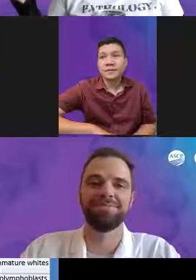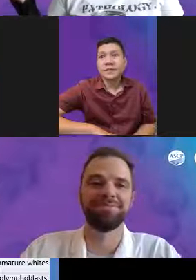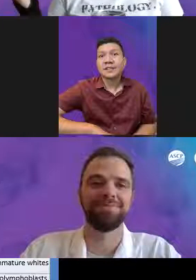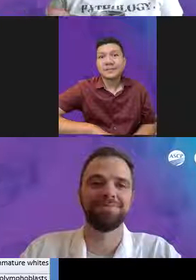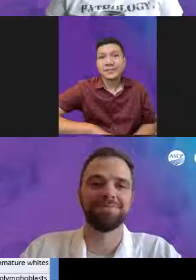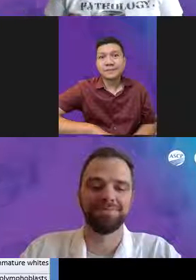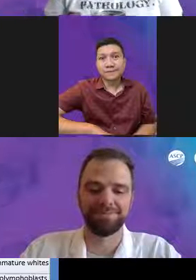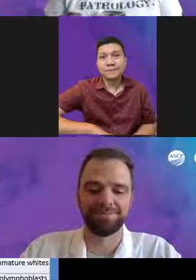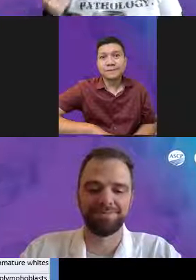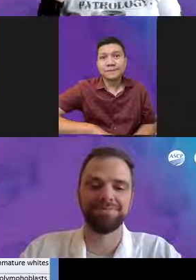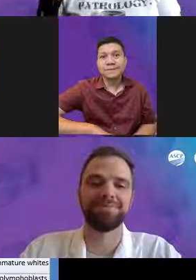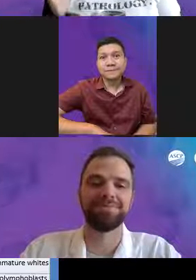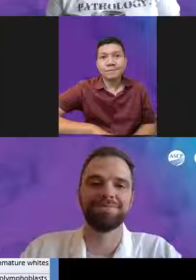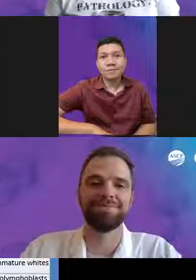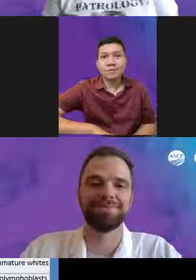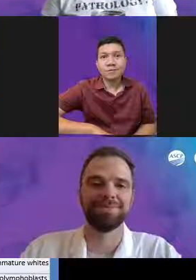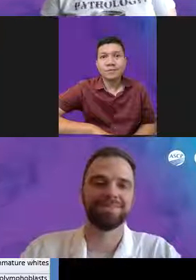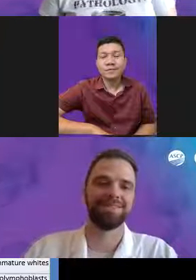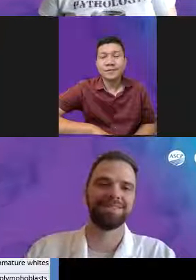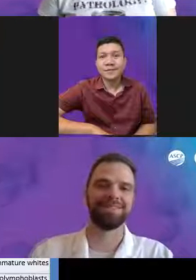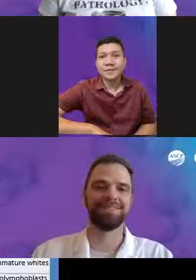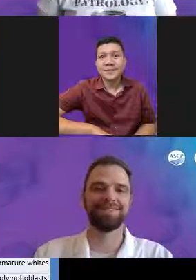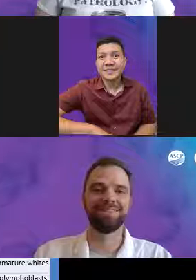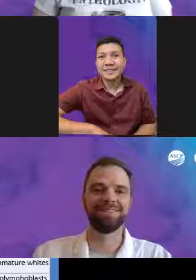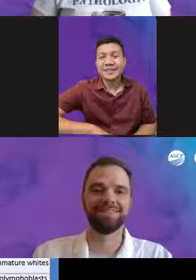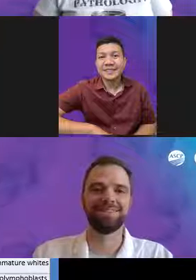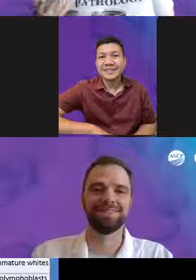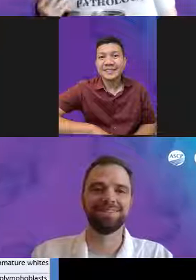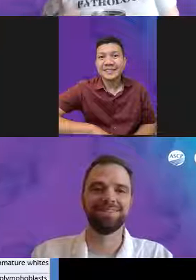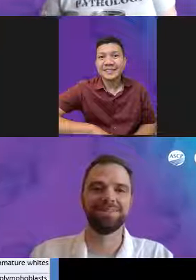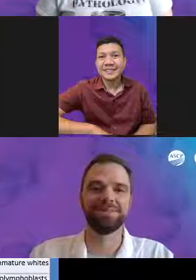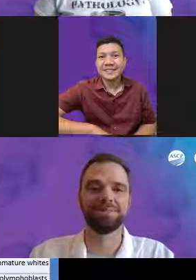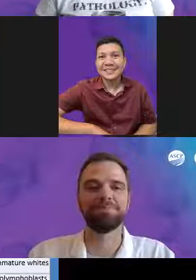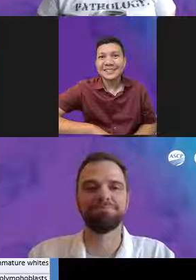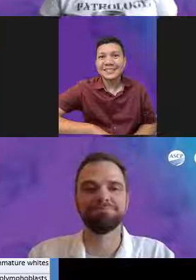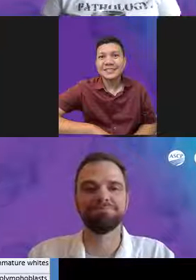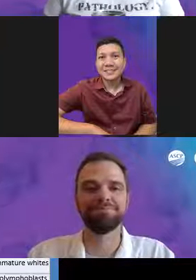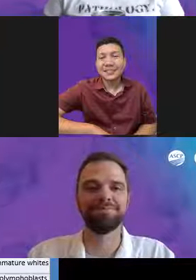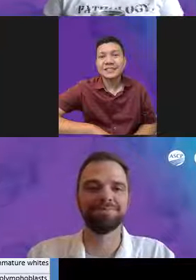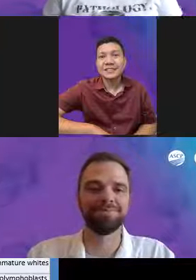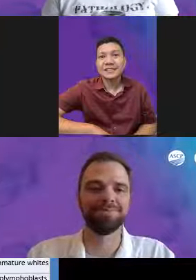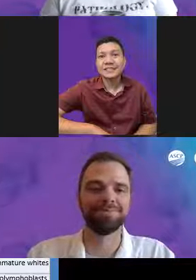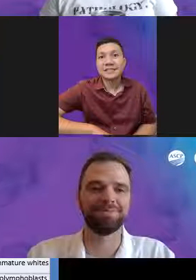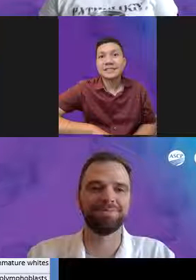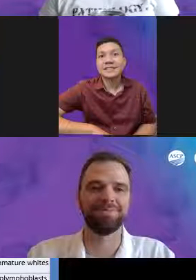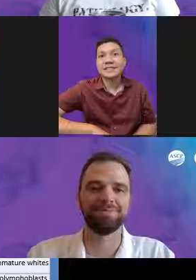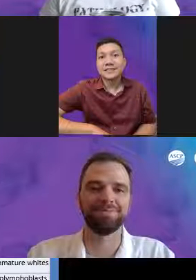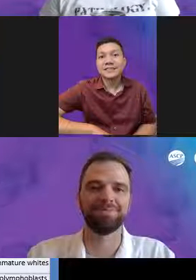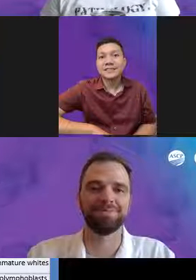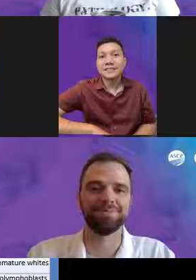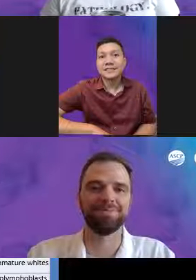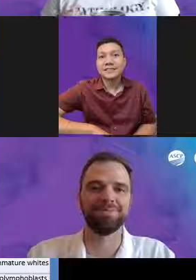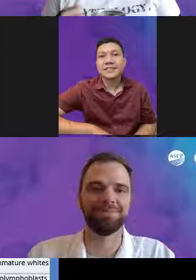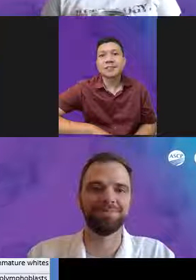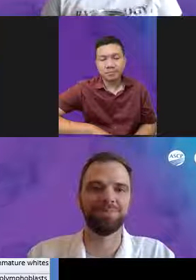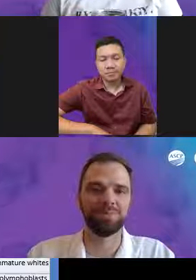carrying their water bottles around, you can even put them in that. So it's whatever you want to do, but we want to make sure that you're actively